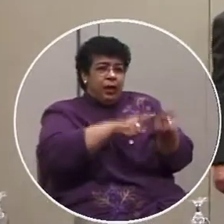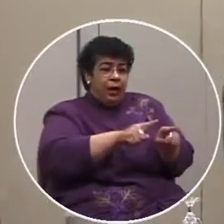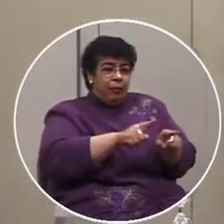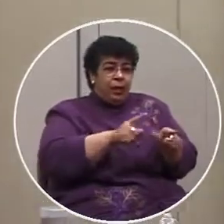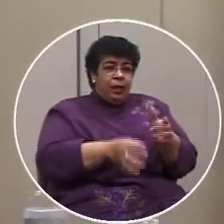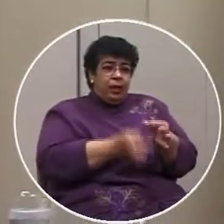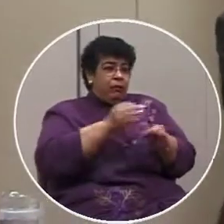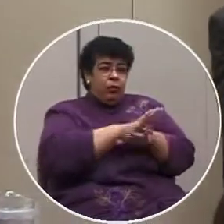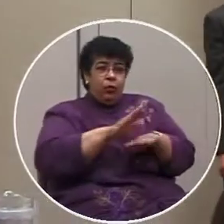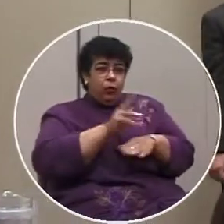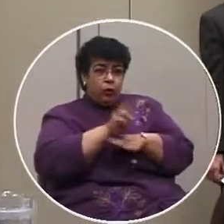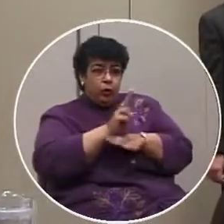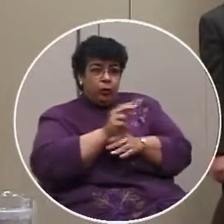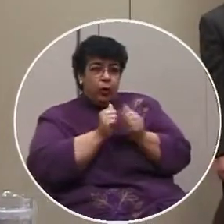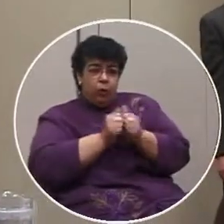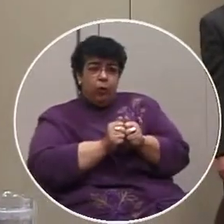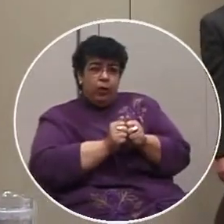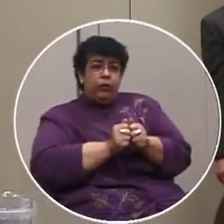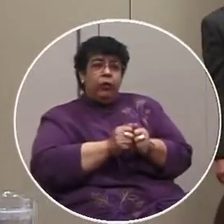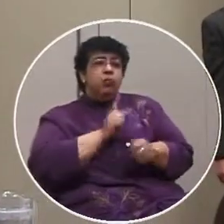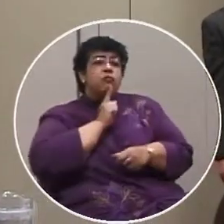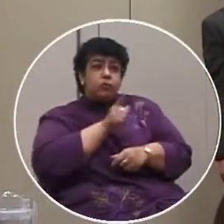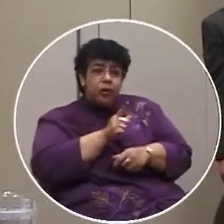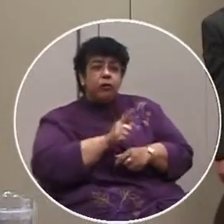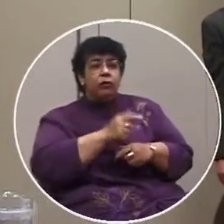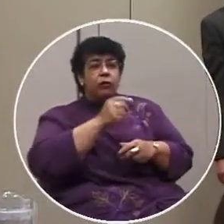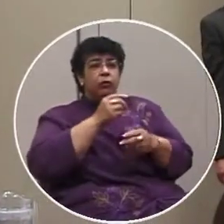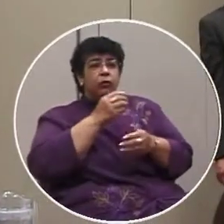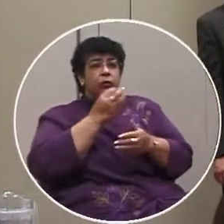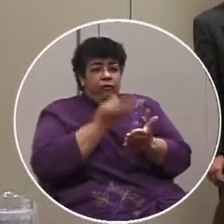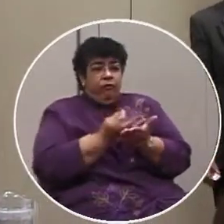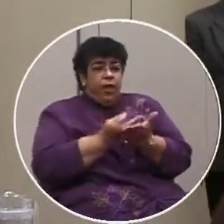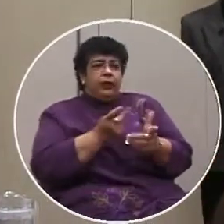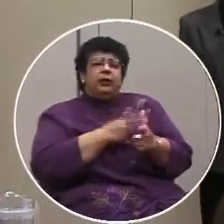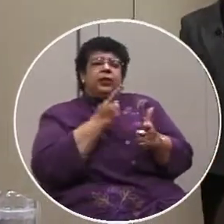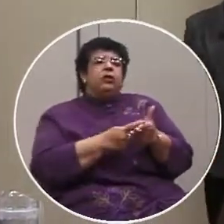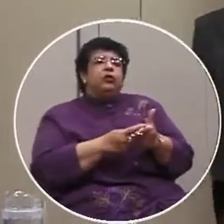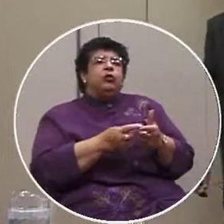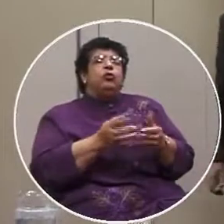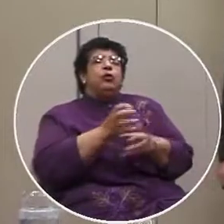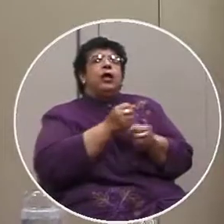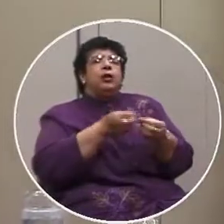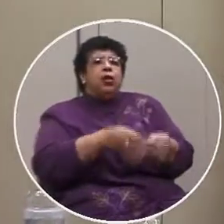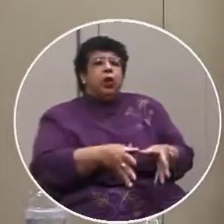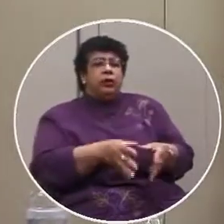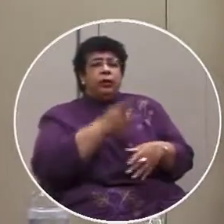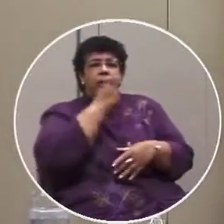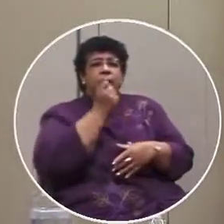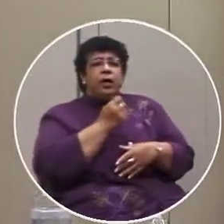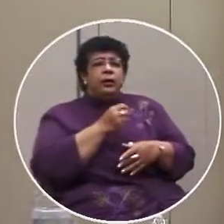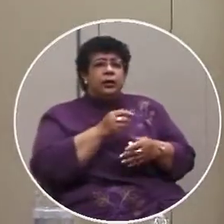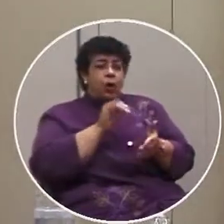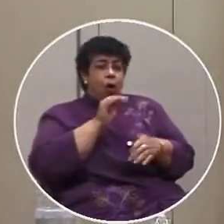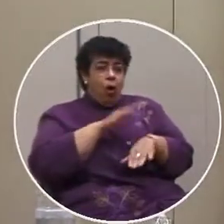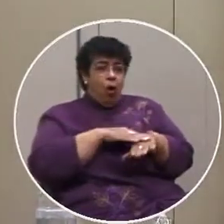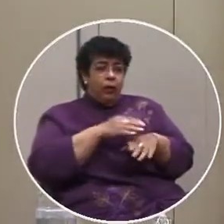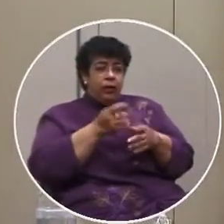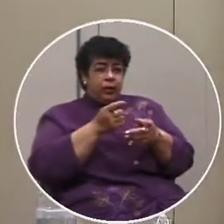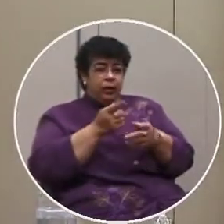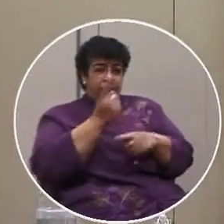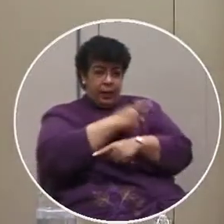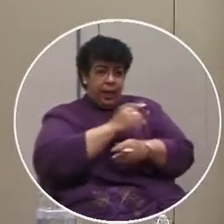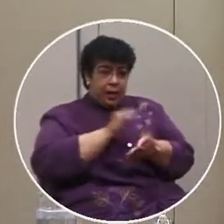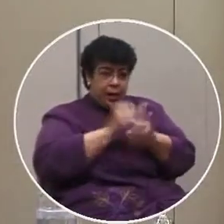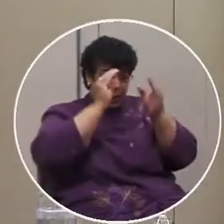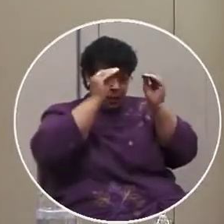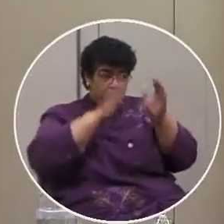this piece with hard data, we get lost. Because on those days when that teacher is very frustrated, even if that teacher is